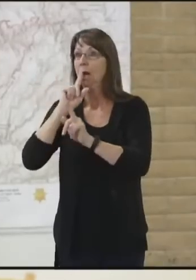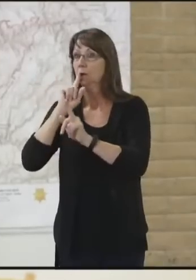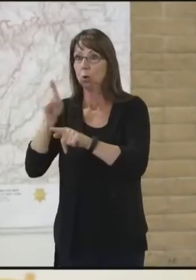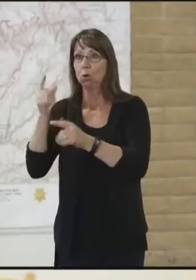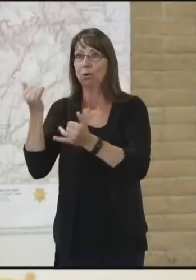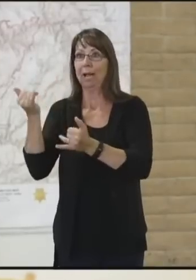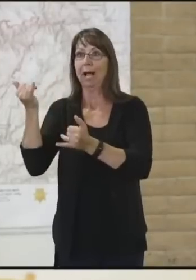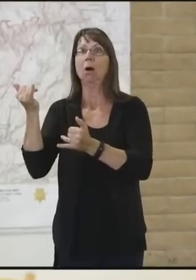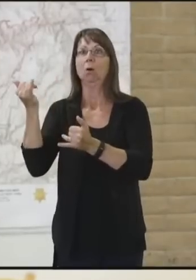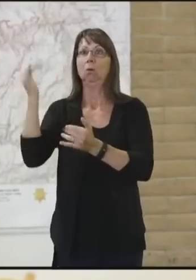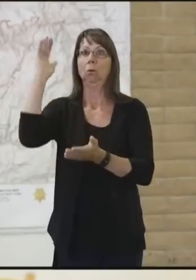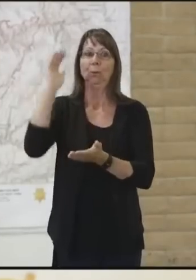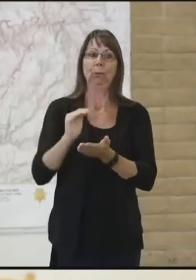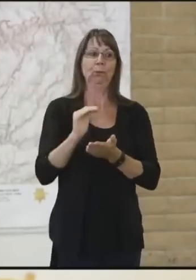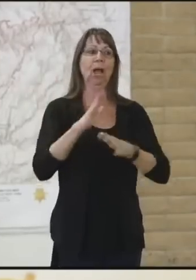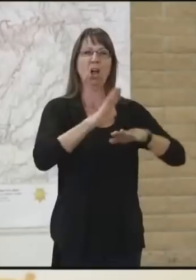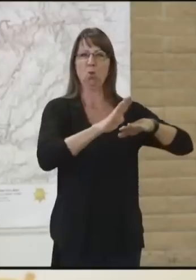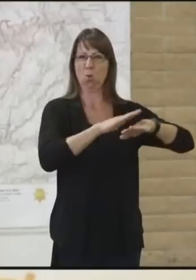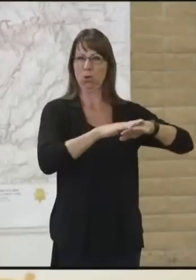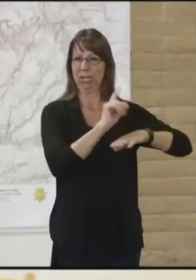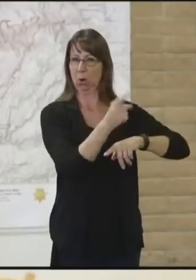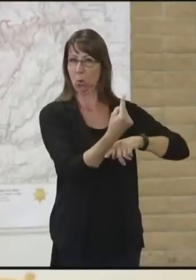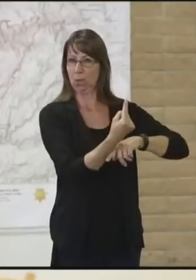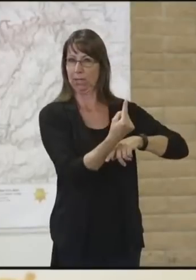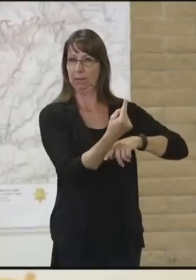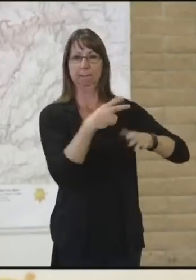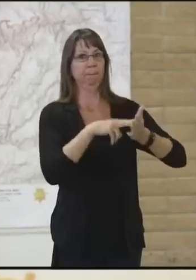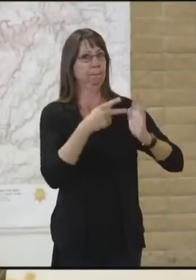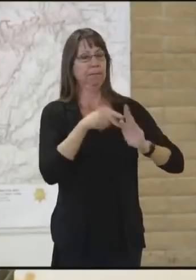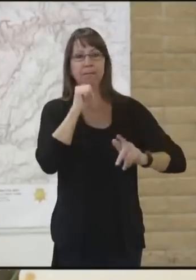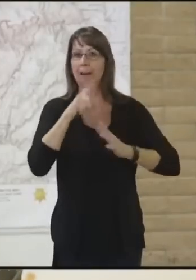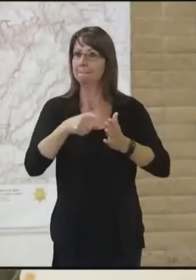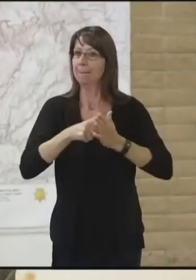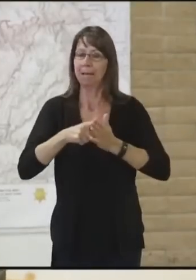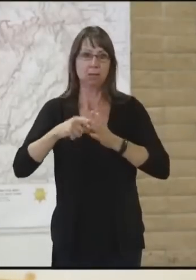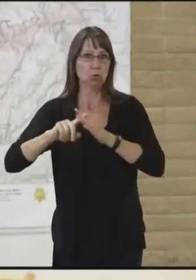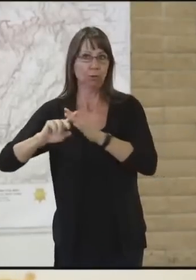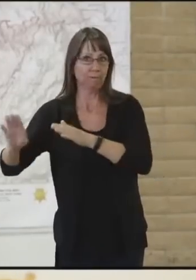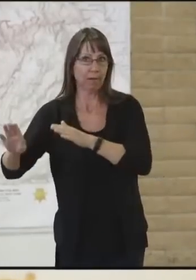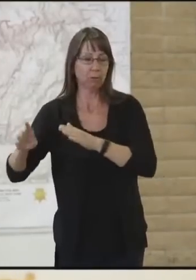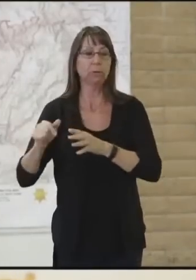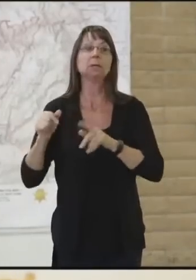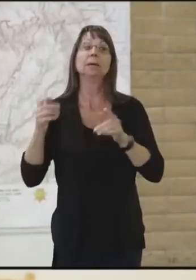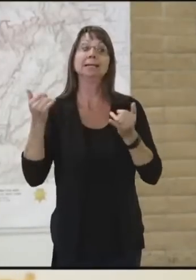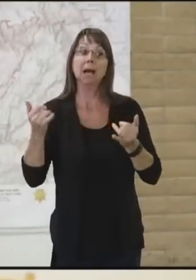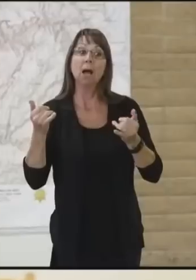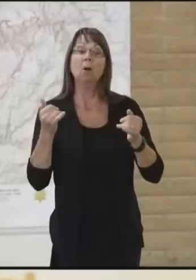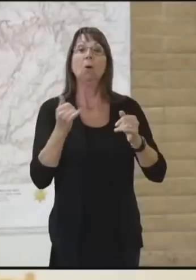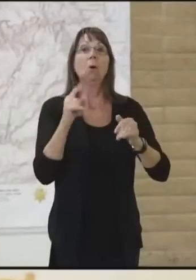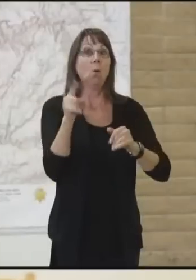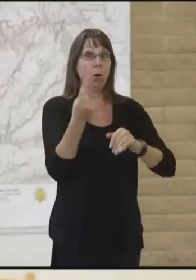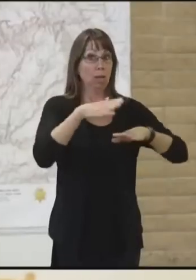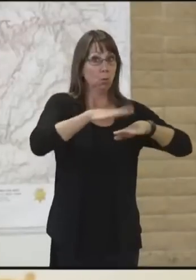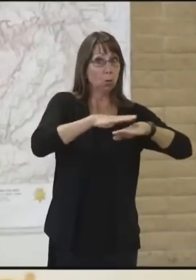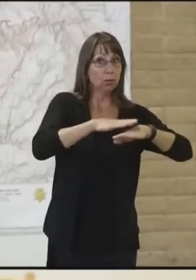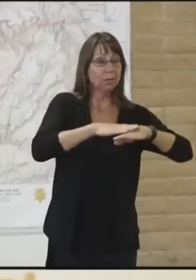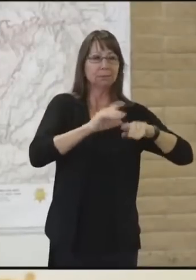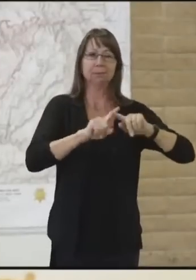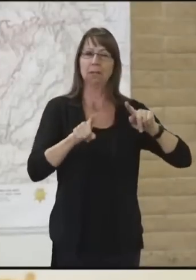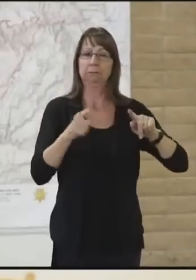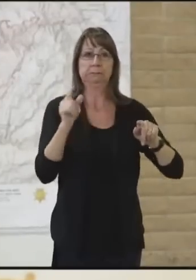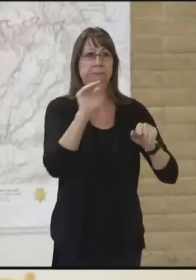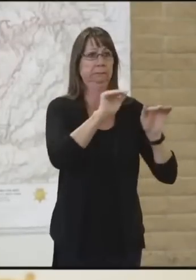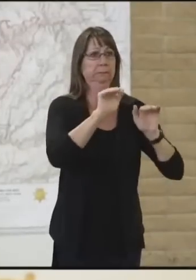would like to remind everyone that even though that small portion has been reduced to an evacuation warning, we really